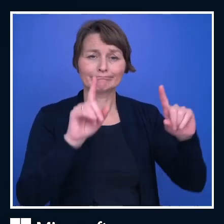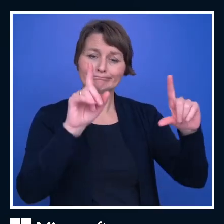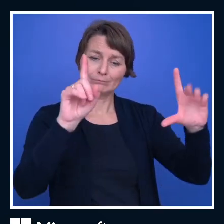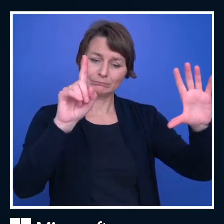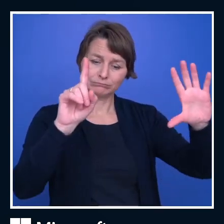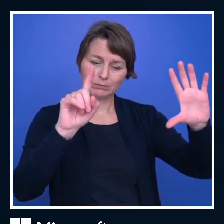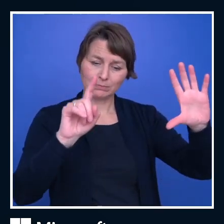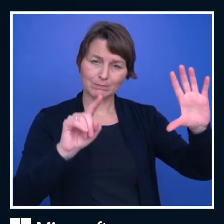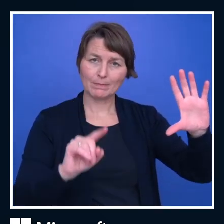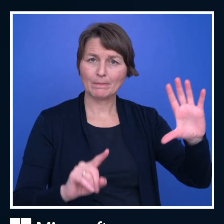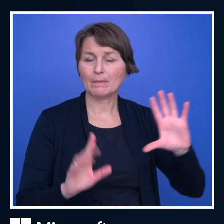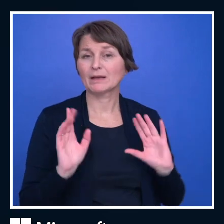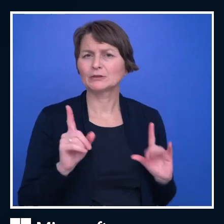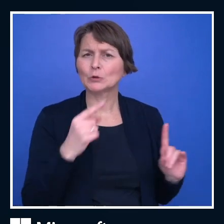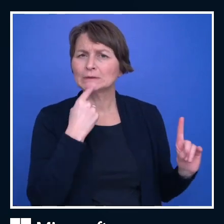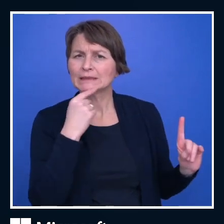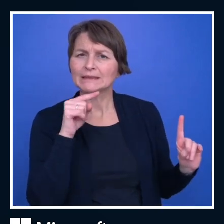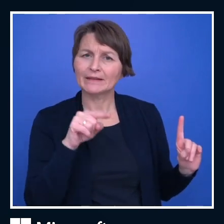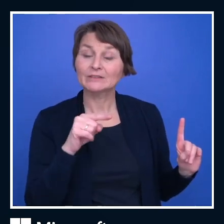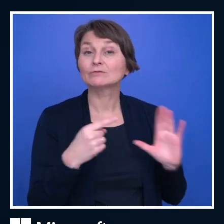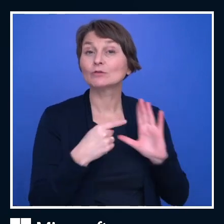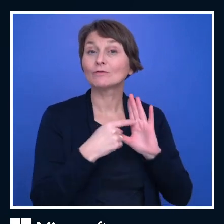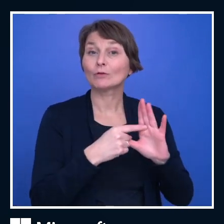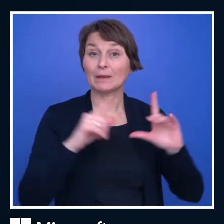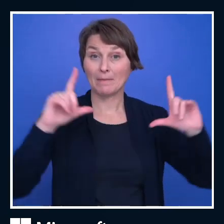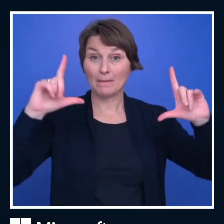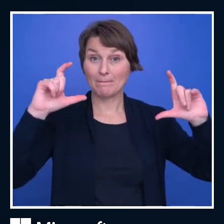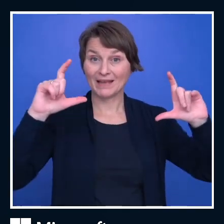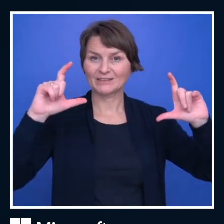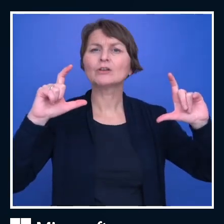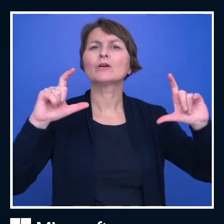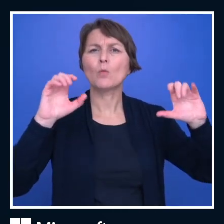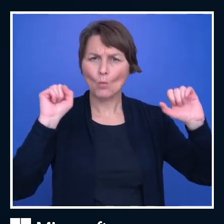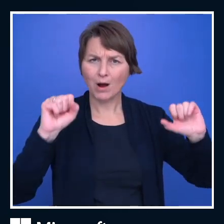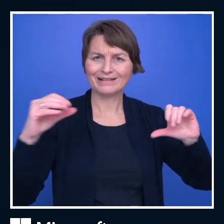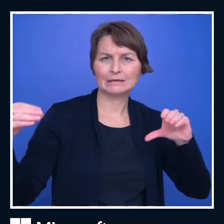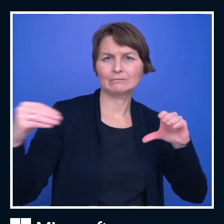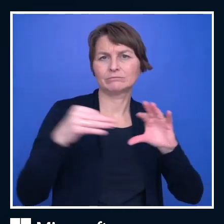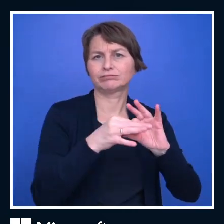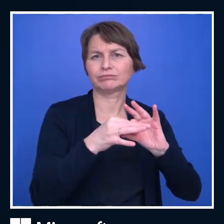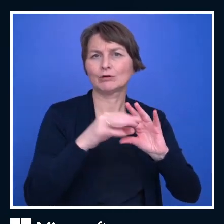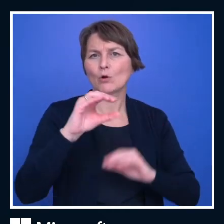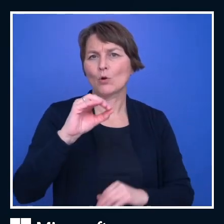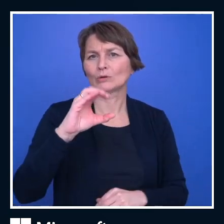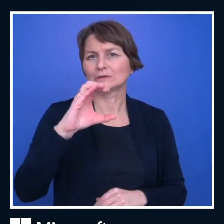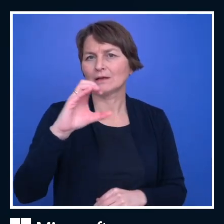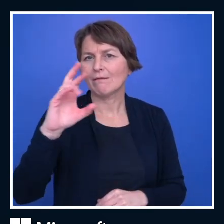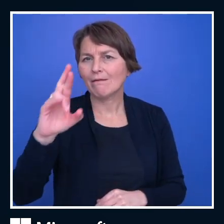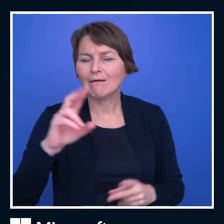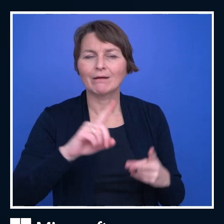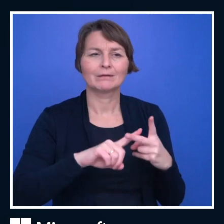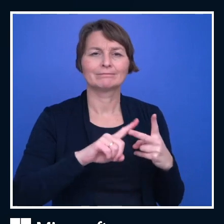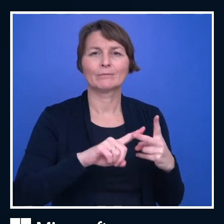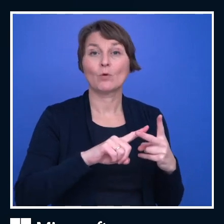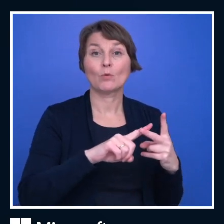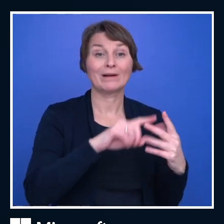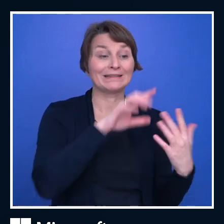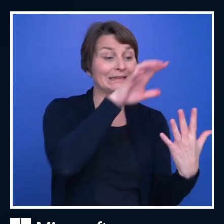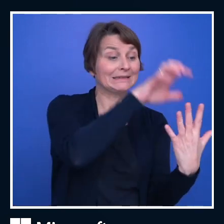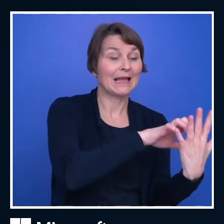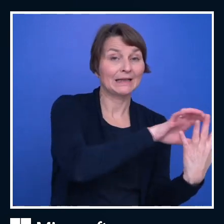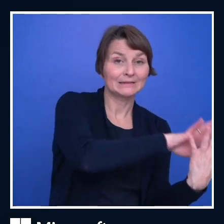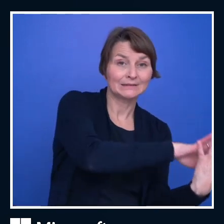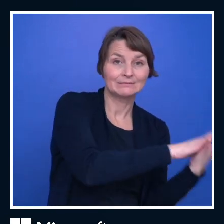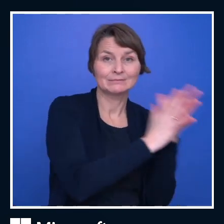enable OCR on our pictures. We want to merge our text from our documents together with the OCR